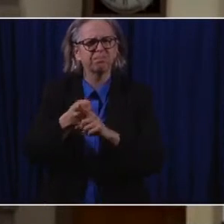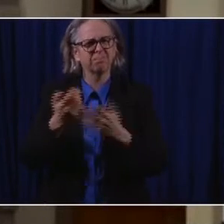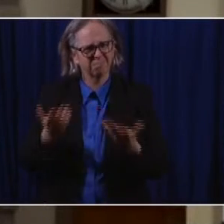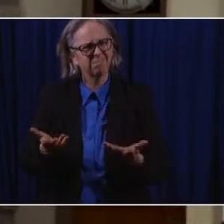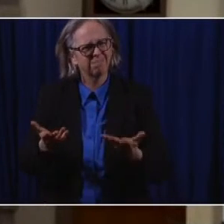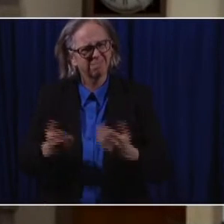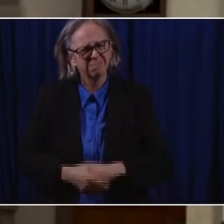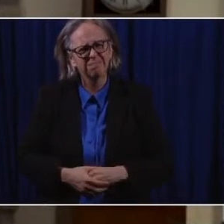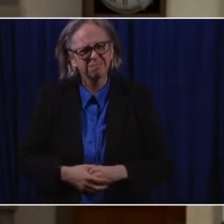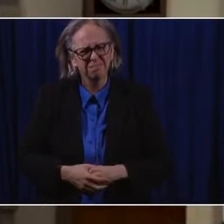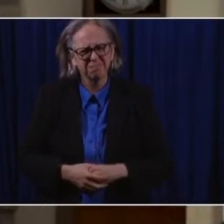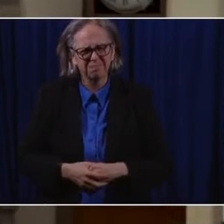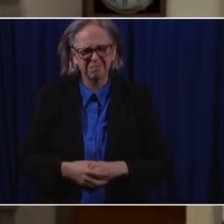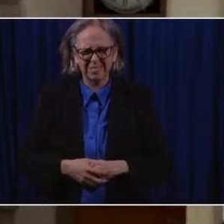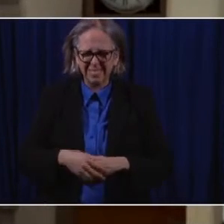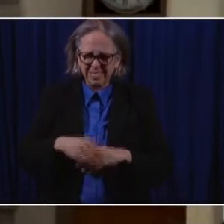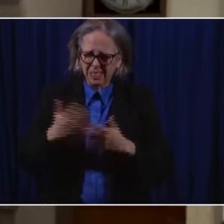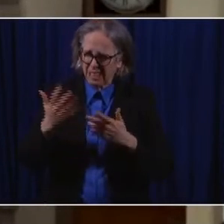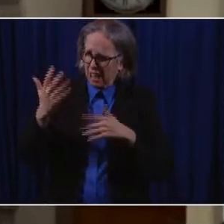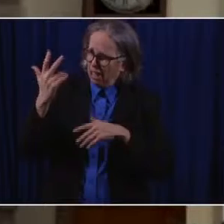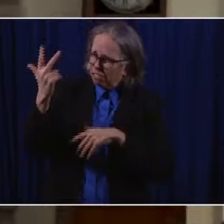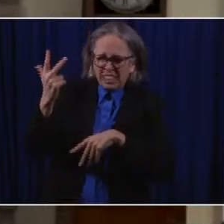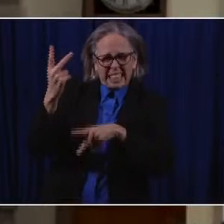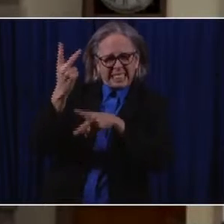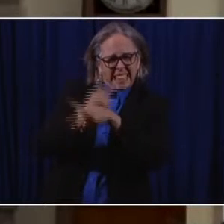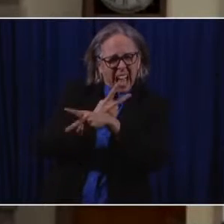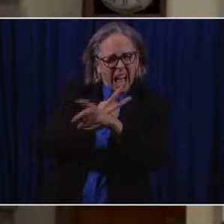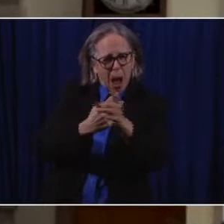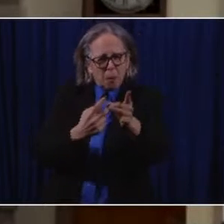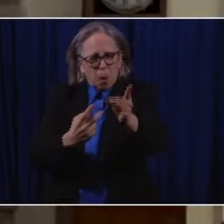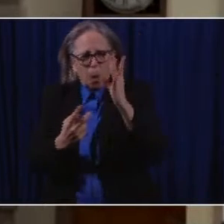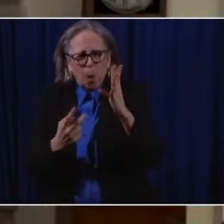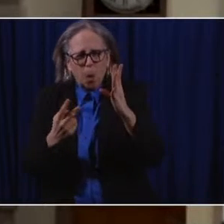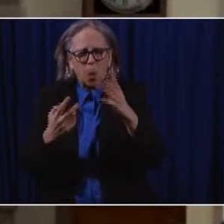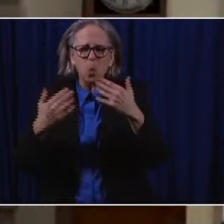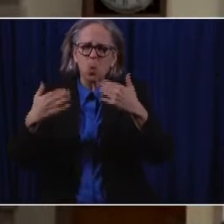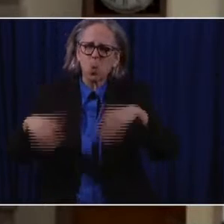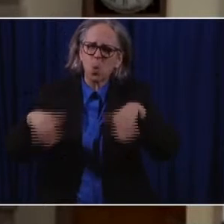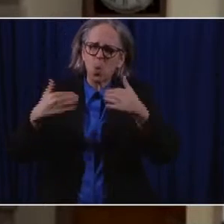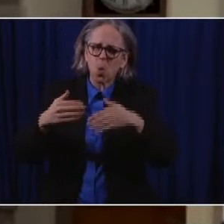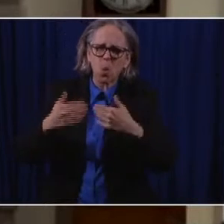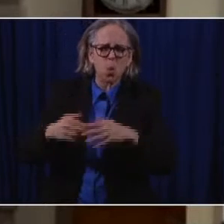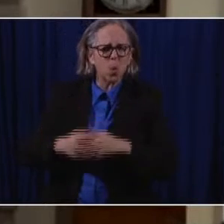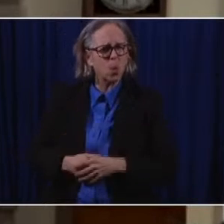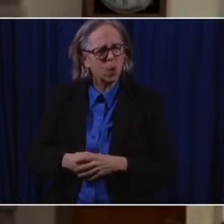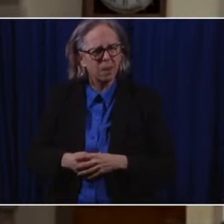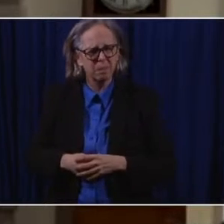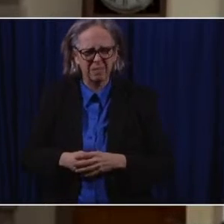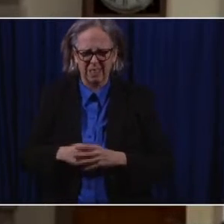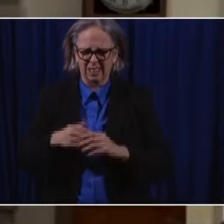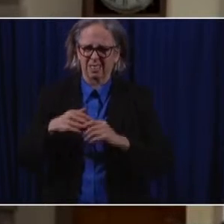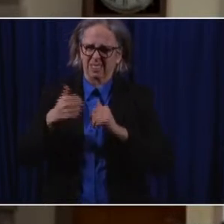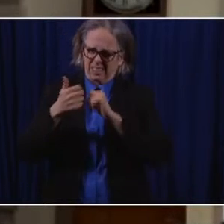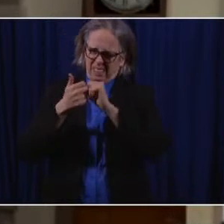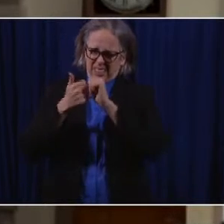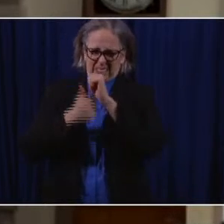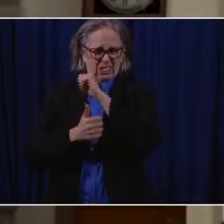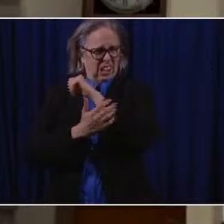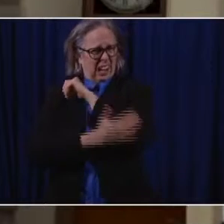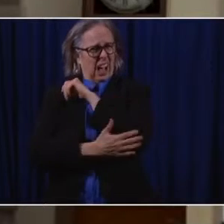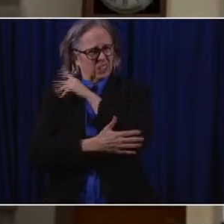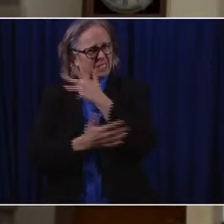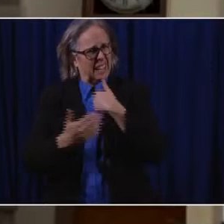by 3. That's the lowest county. And then we have many that are much, much, much higher than that. Let's go to the